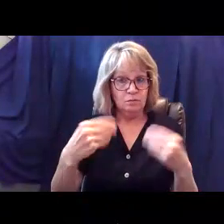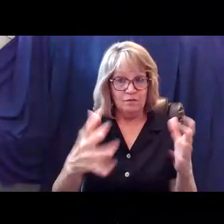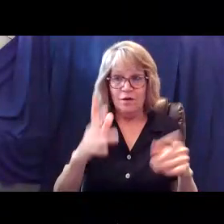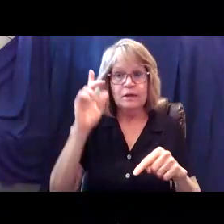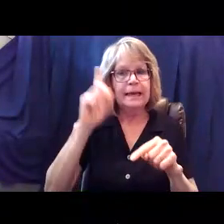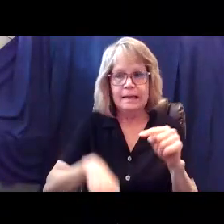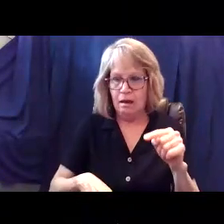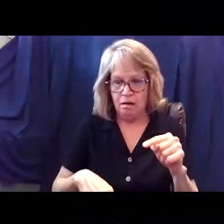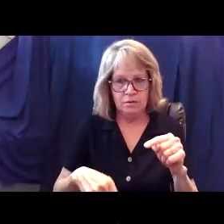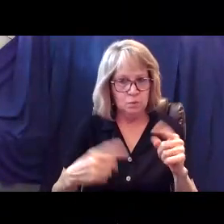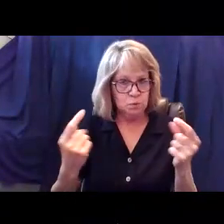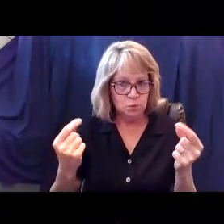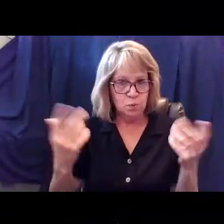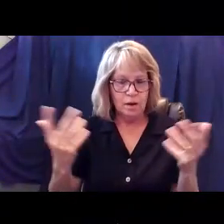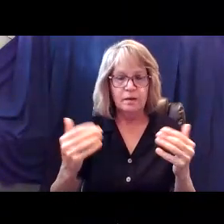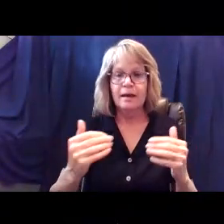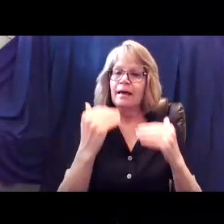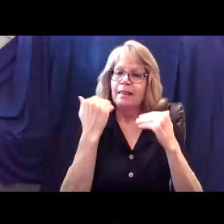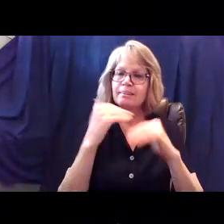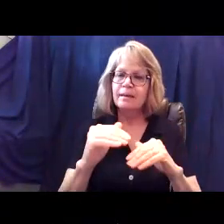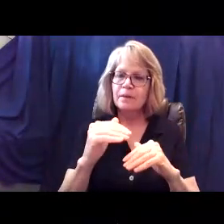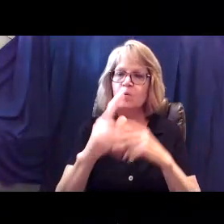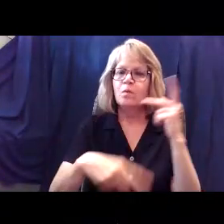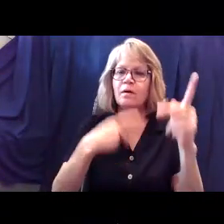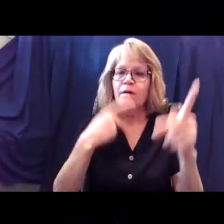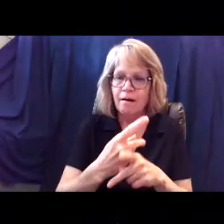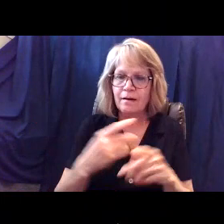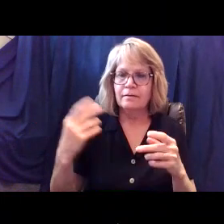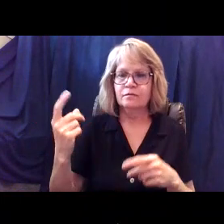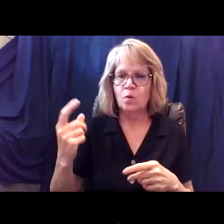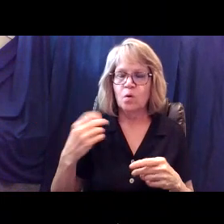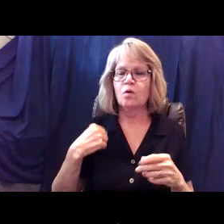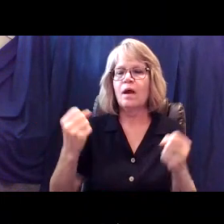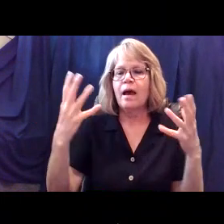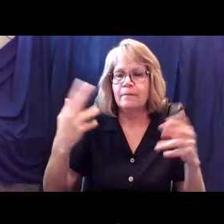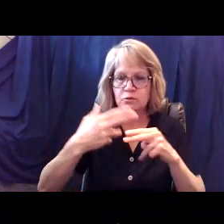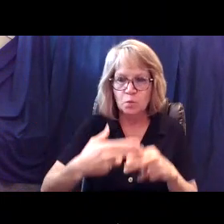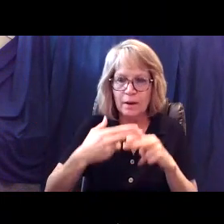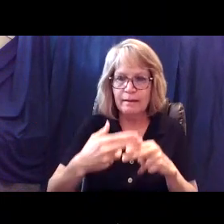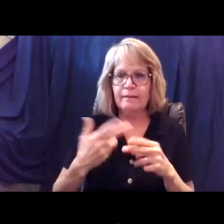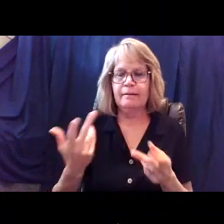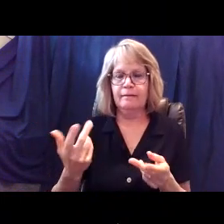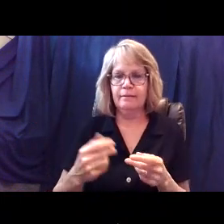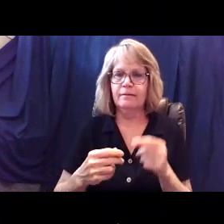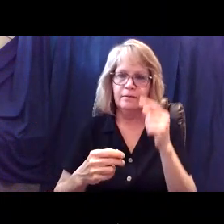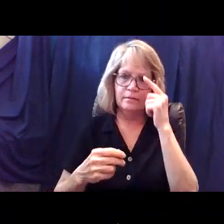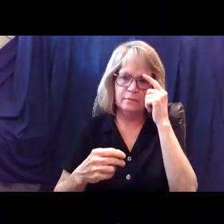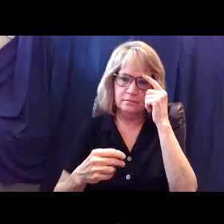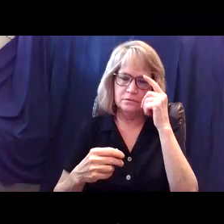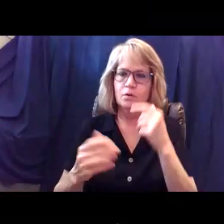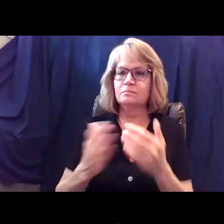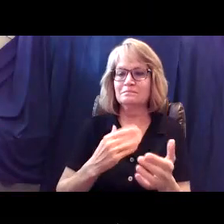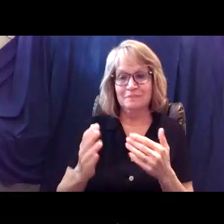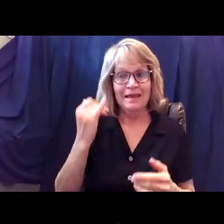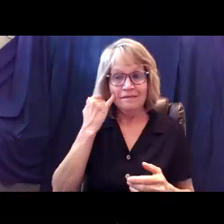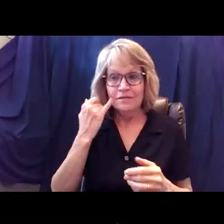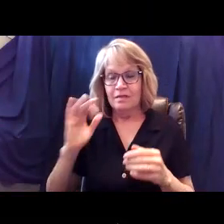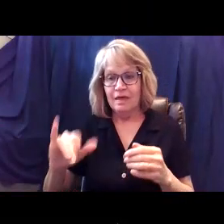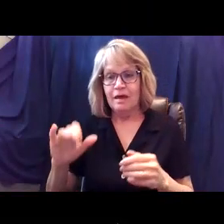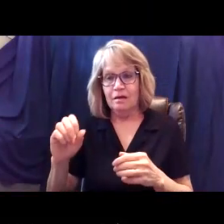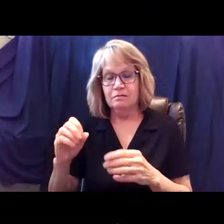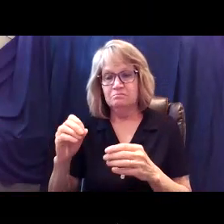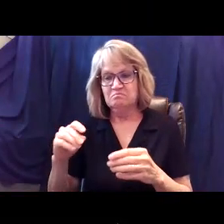limits on breeds or impose weight limits on assistance animal requests. So even if the property has these restrictions